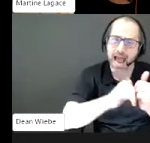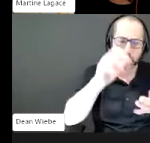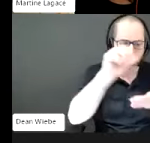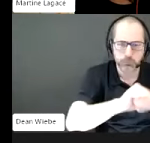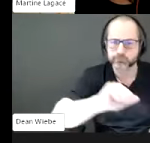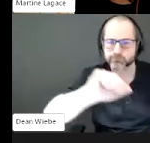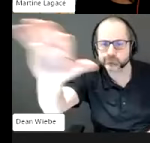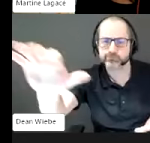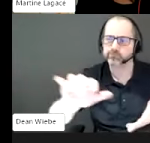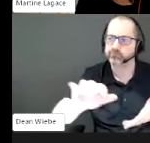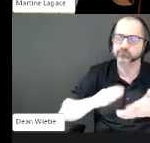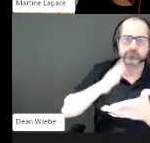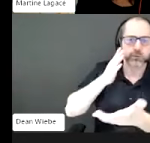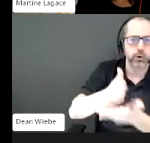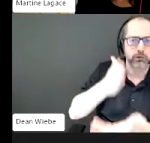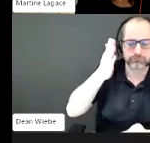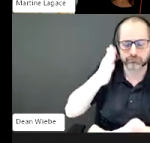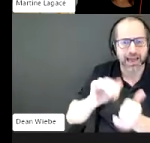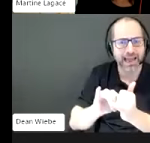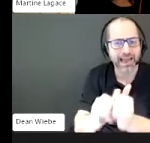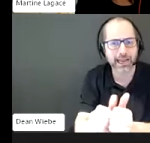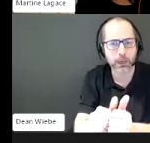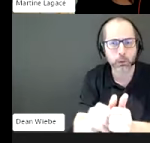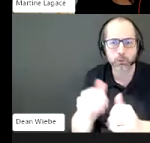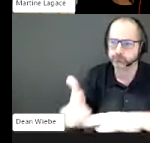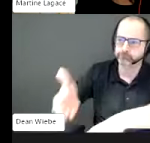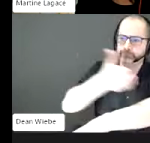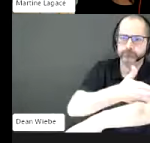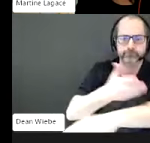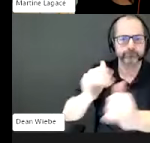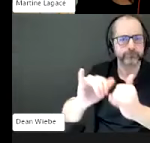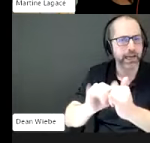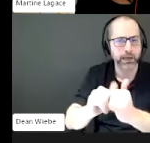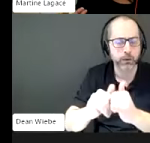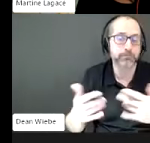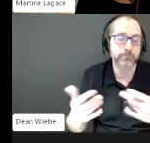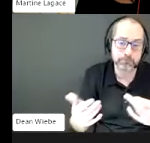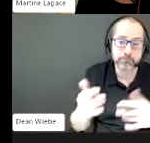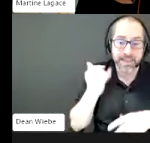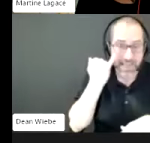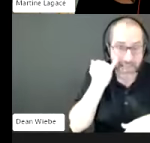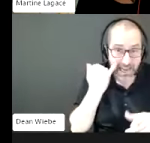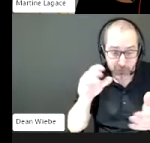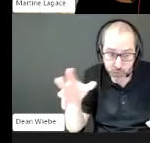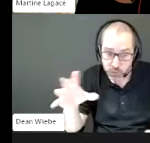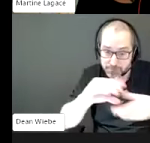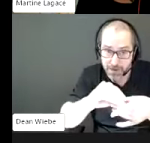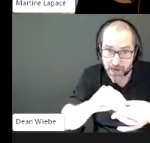combating ageism. And the literature shows that the initiatives that combine education,